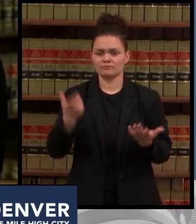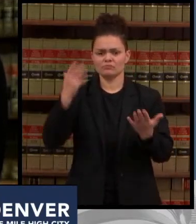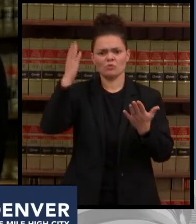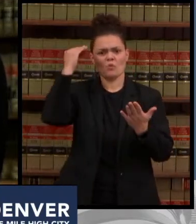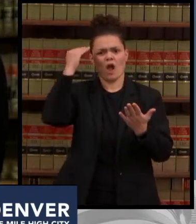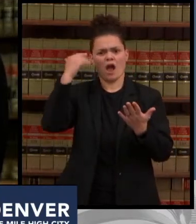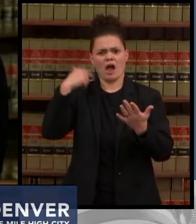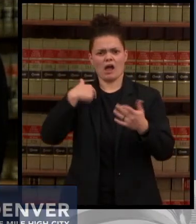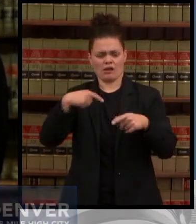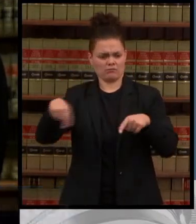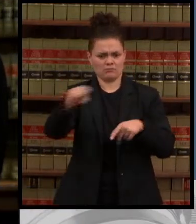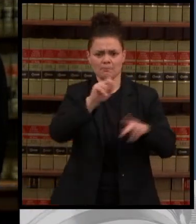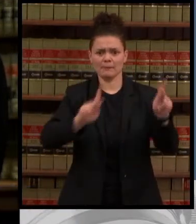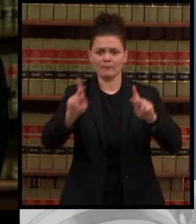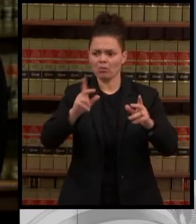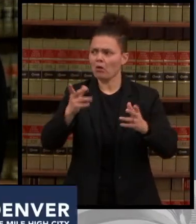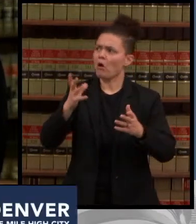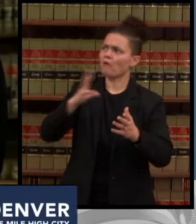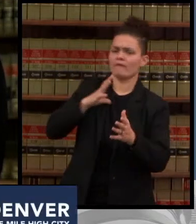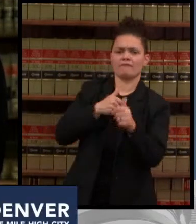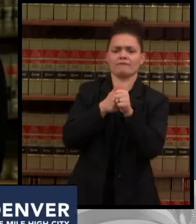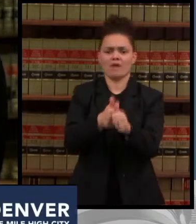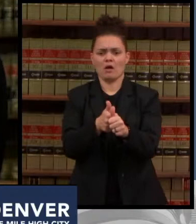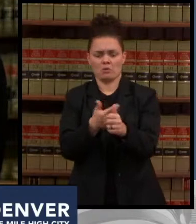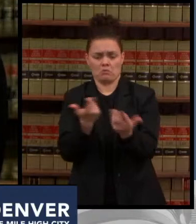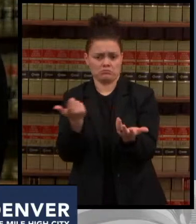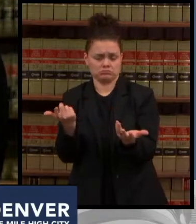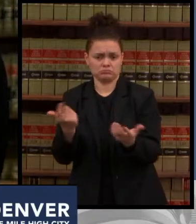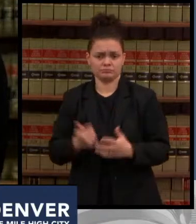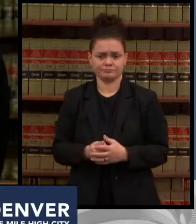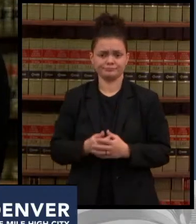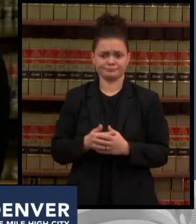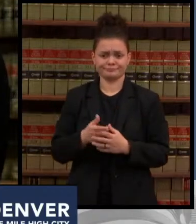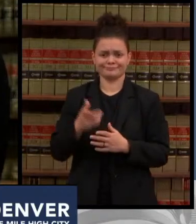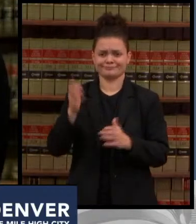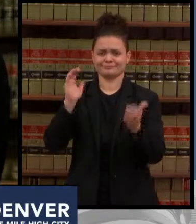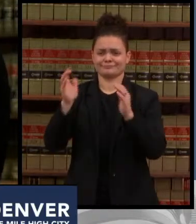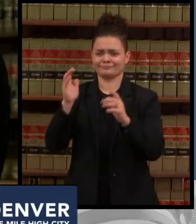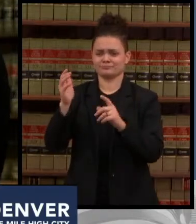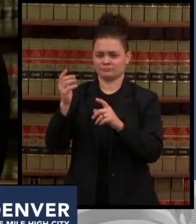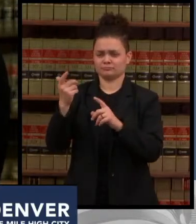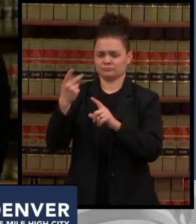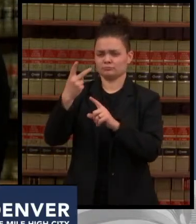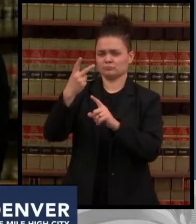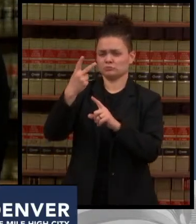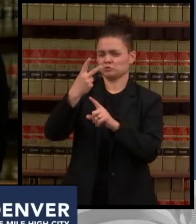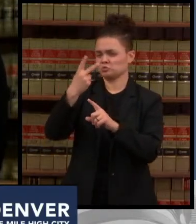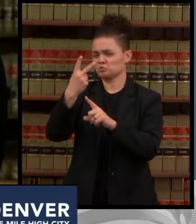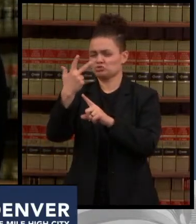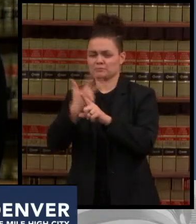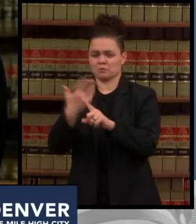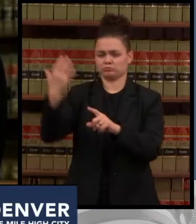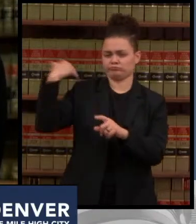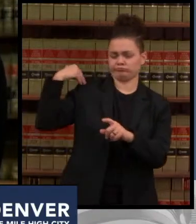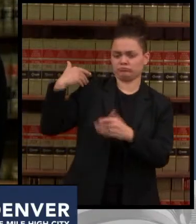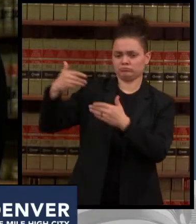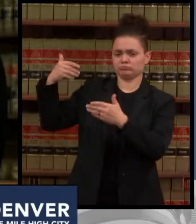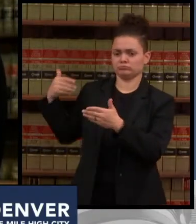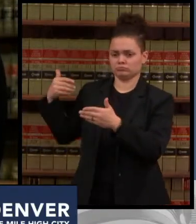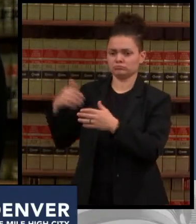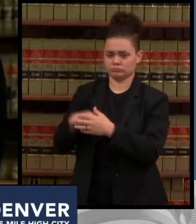at what happened in Boulder 2.5 months ago when they implemented their mask mandate. And the estimated rate of mask wearing went from